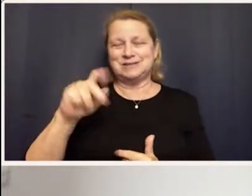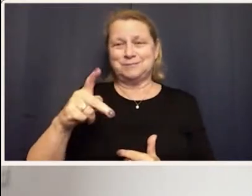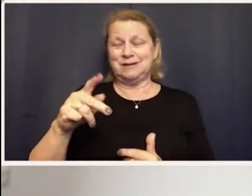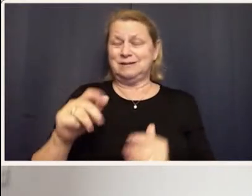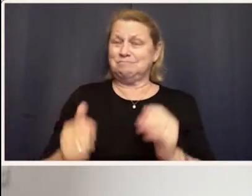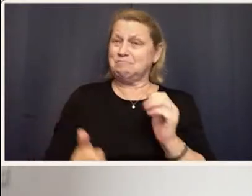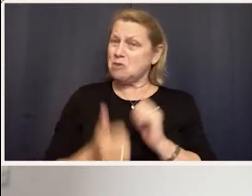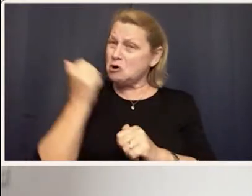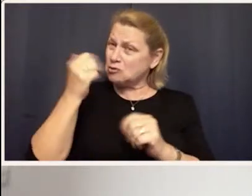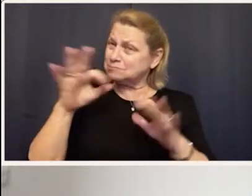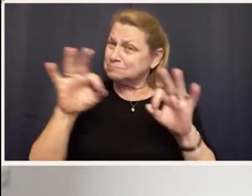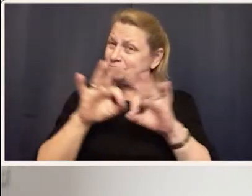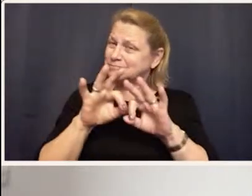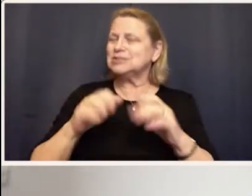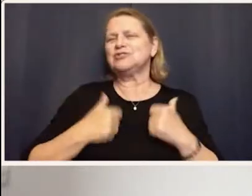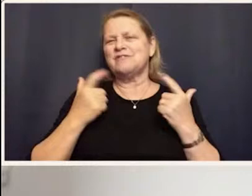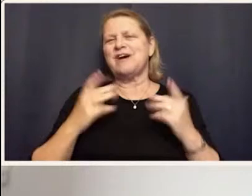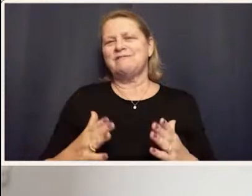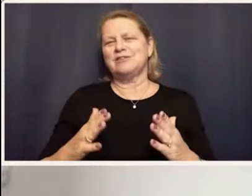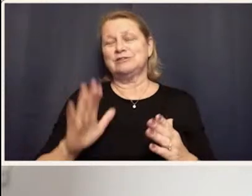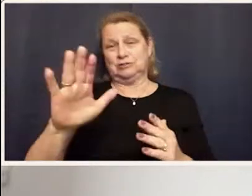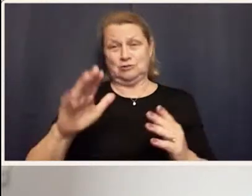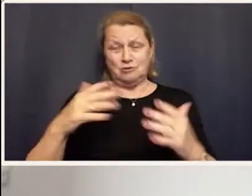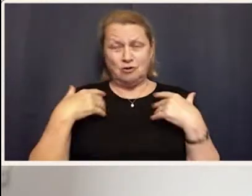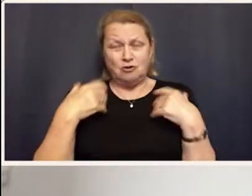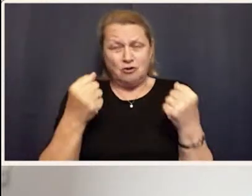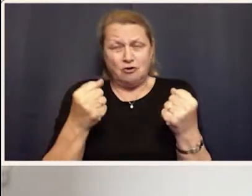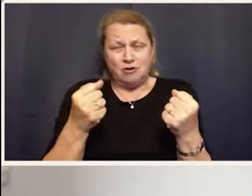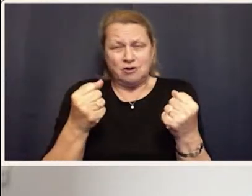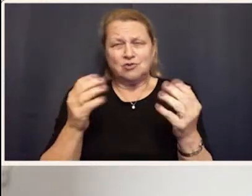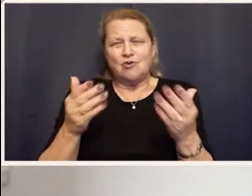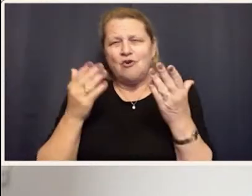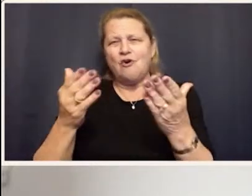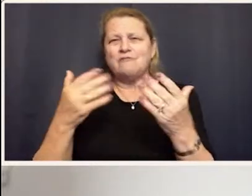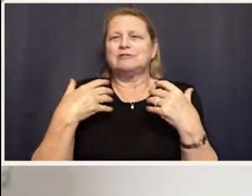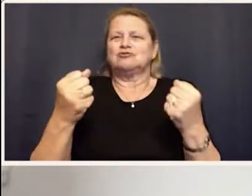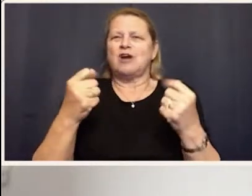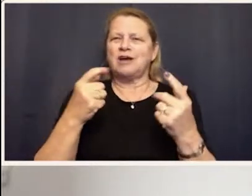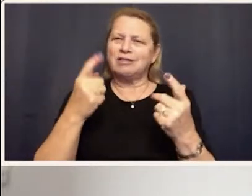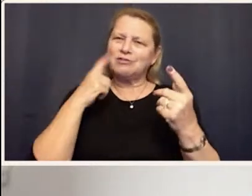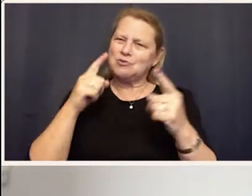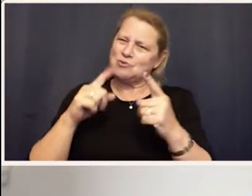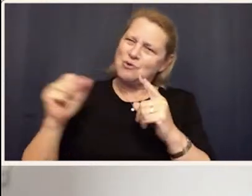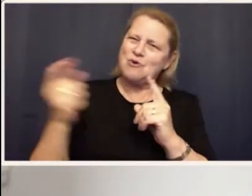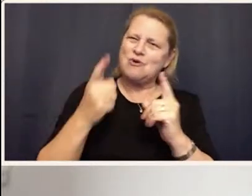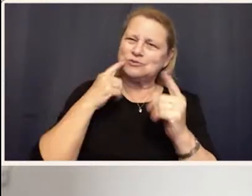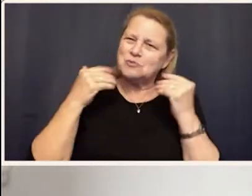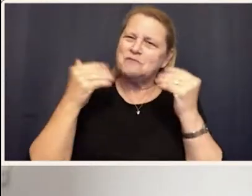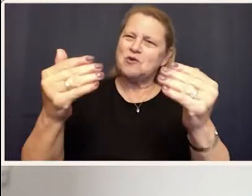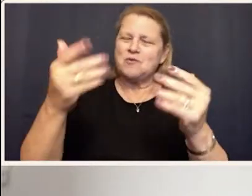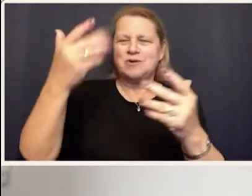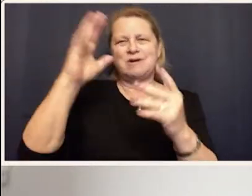and most of all, to the survivors. Your courage gives us strength to move forward. God bless you all.